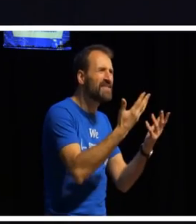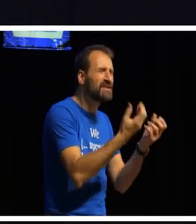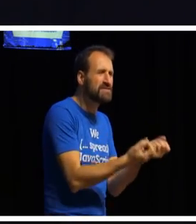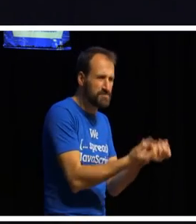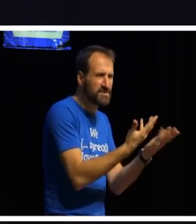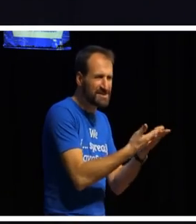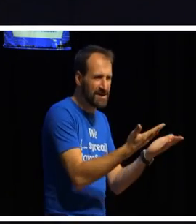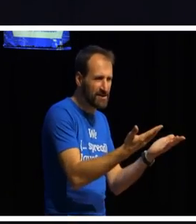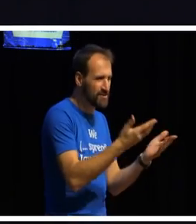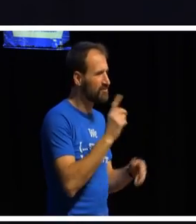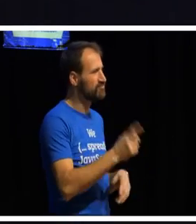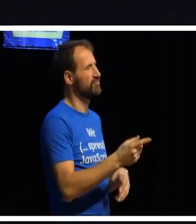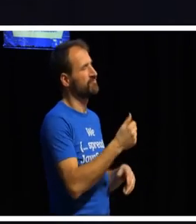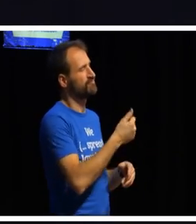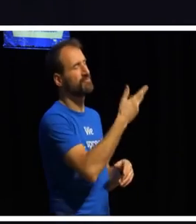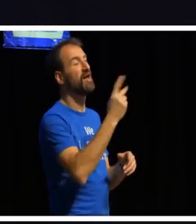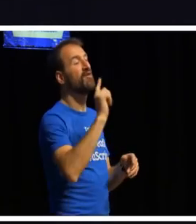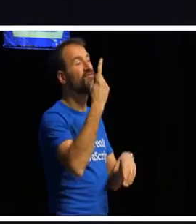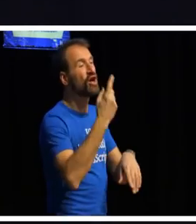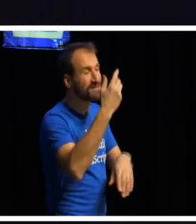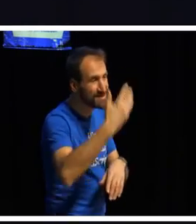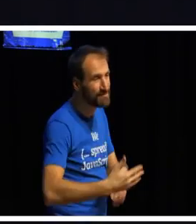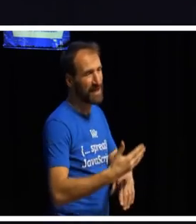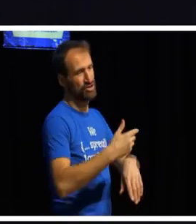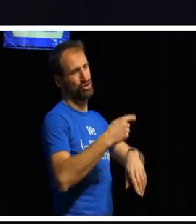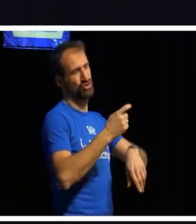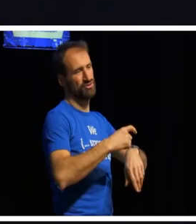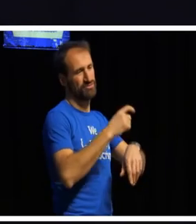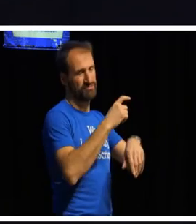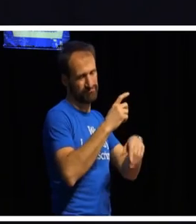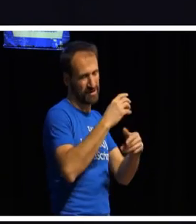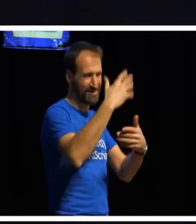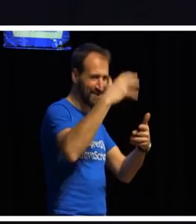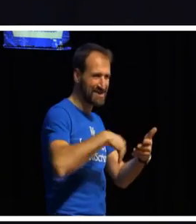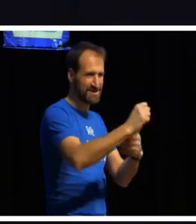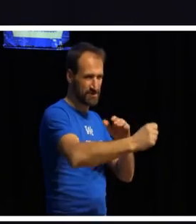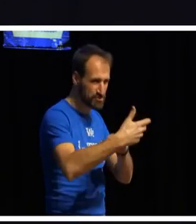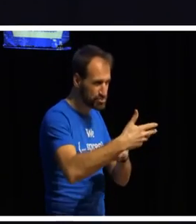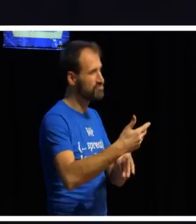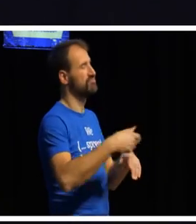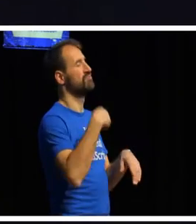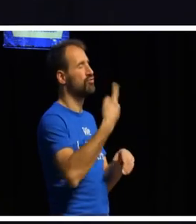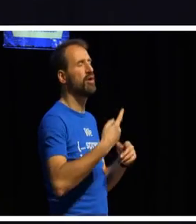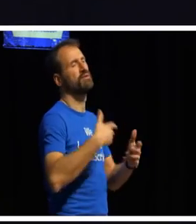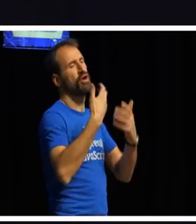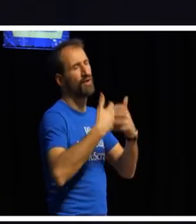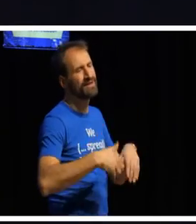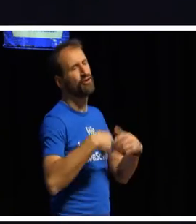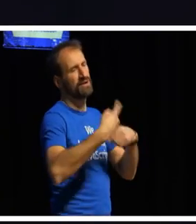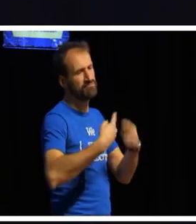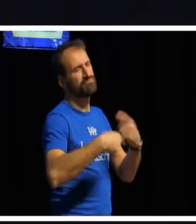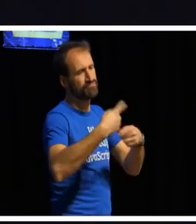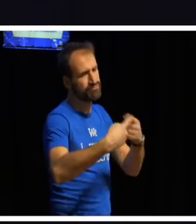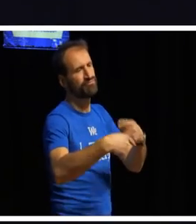1.8 seconds, we get the actual first page of text, and like, images start downloading. And then rendering continues as more content